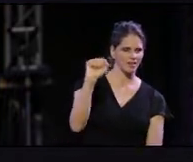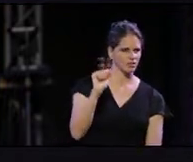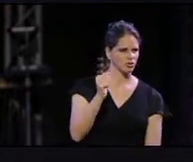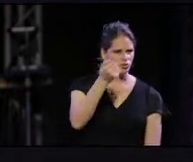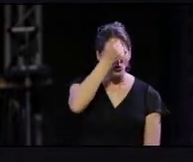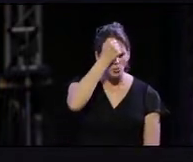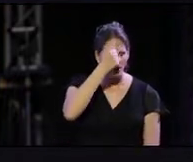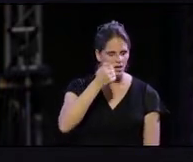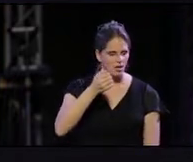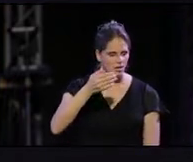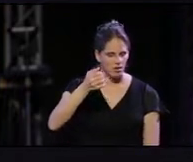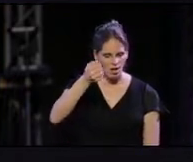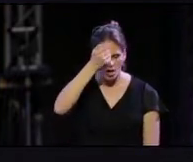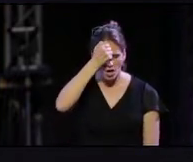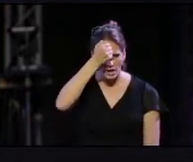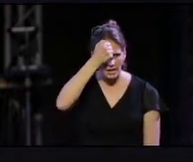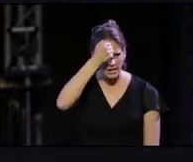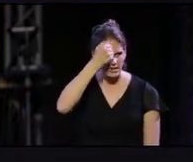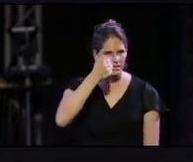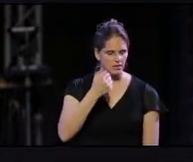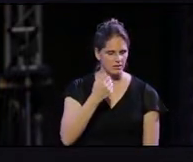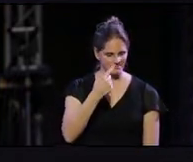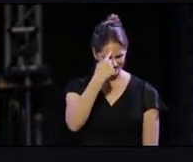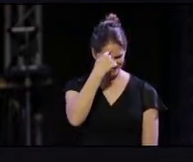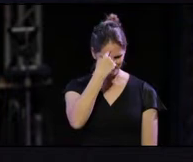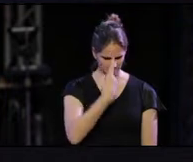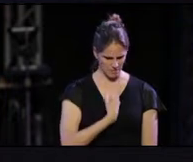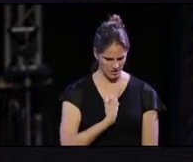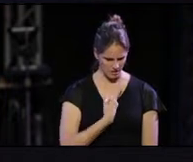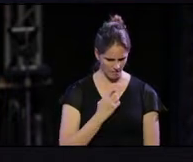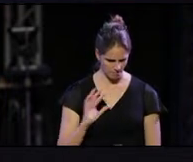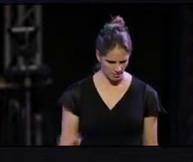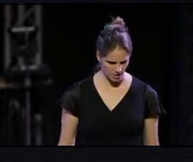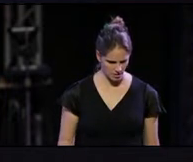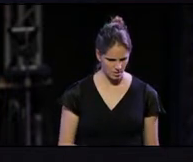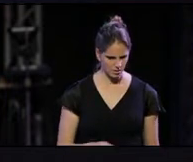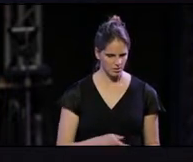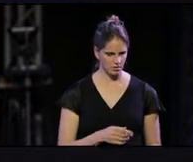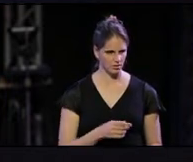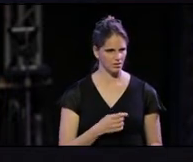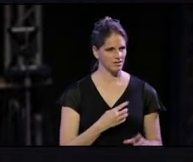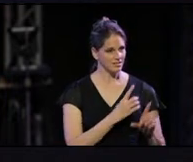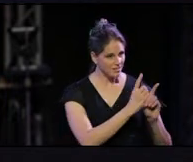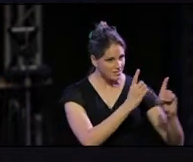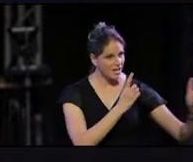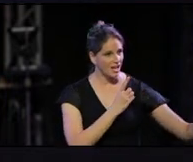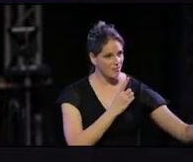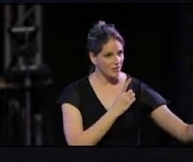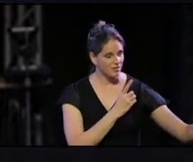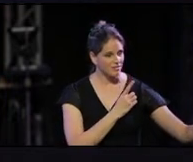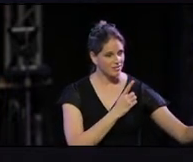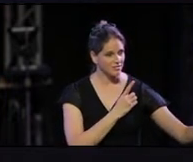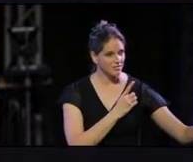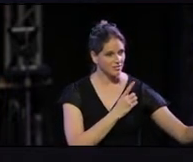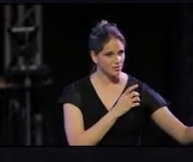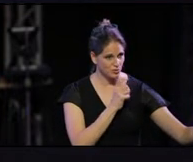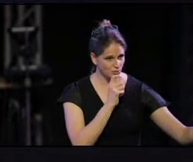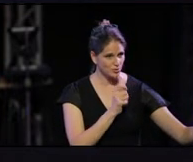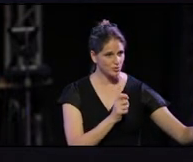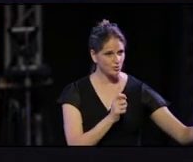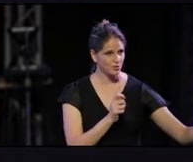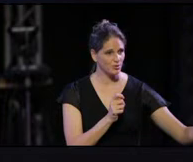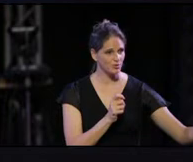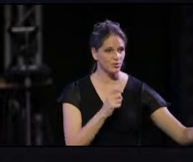annoying, self-centered disciples. Us. "This is how he showed his love among us. He sent his one and